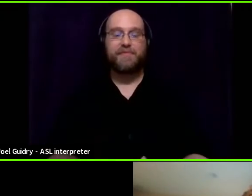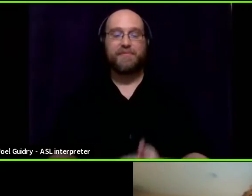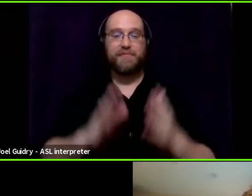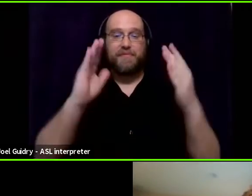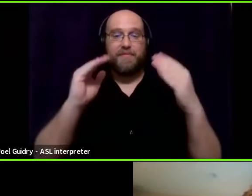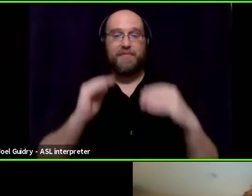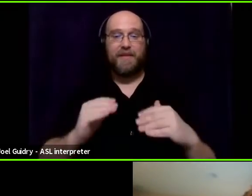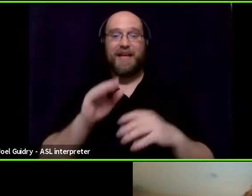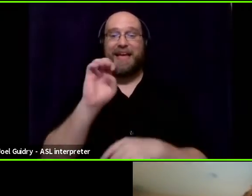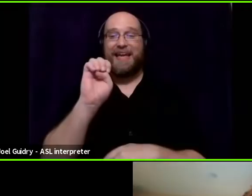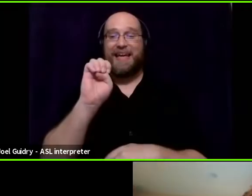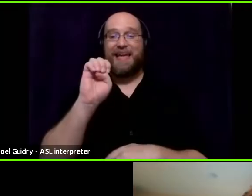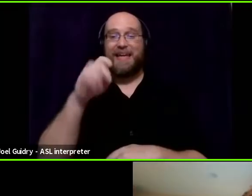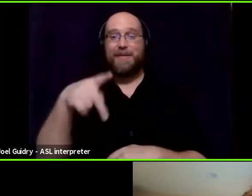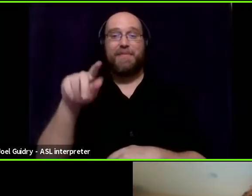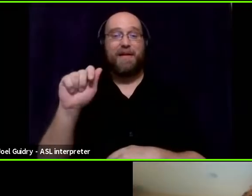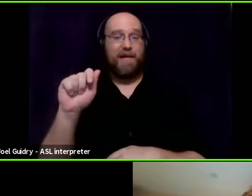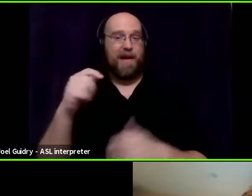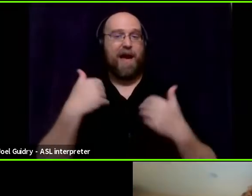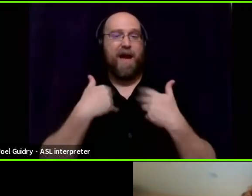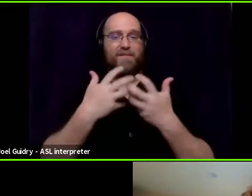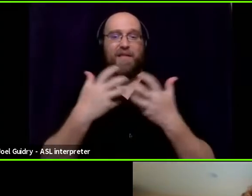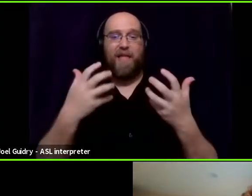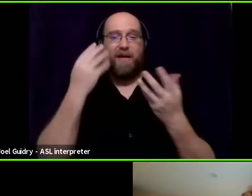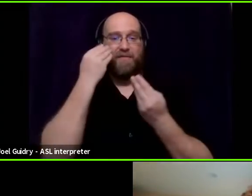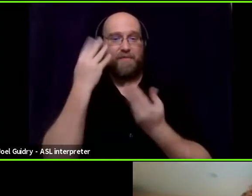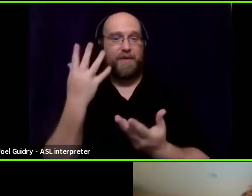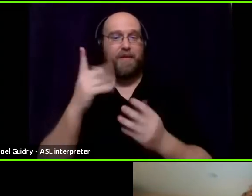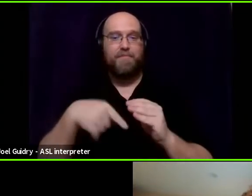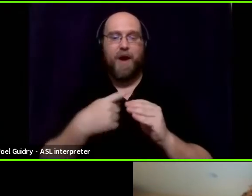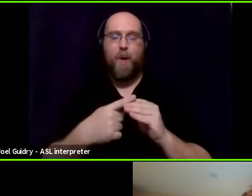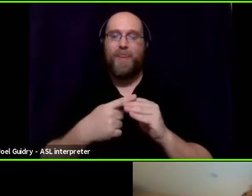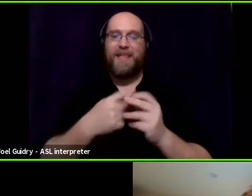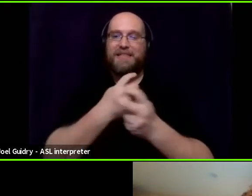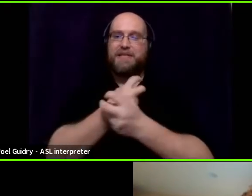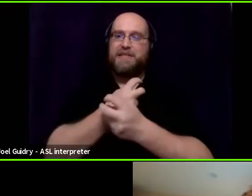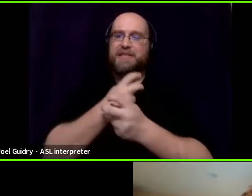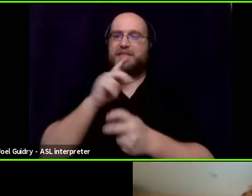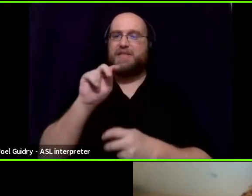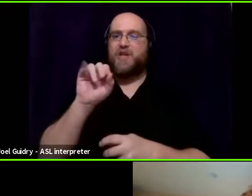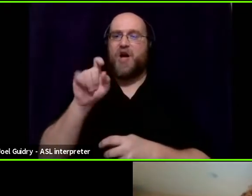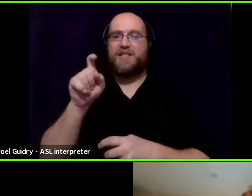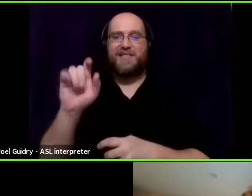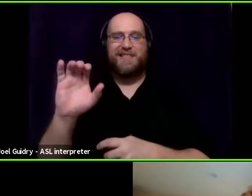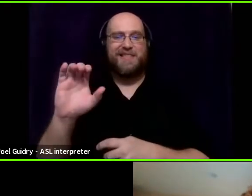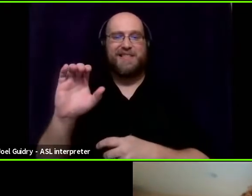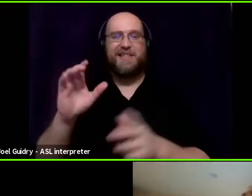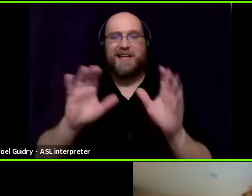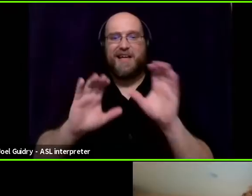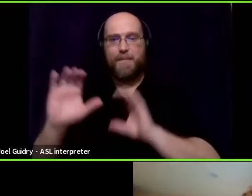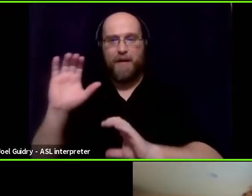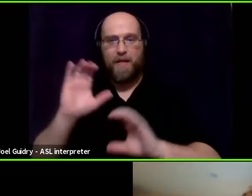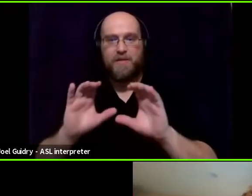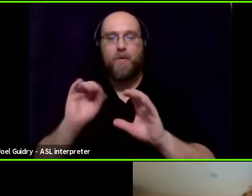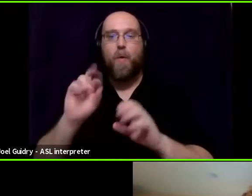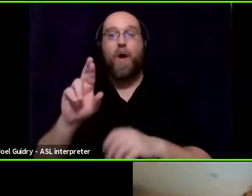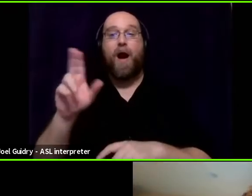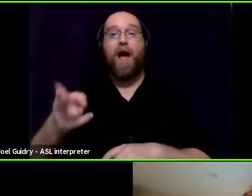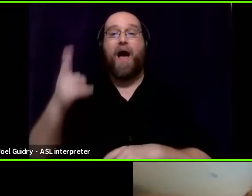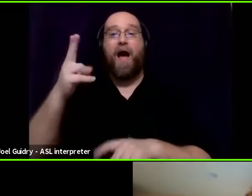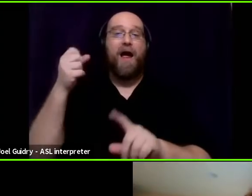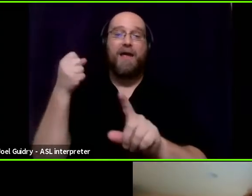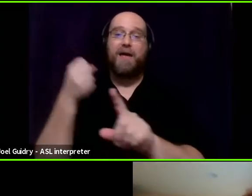of information about those toxic chemicals or the high impact